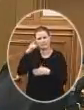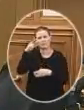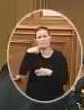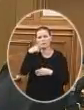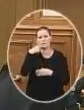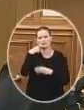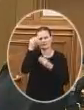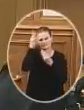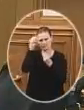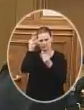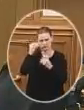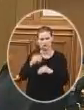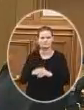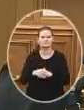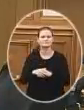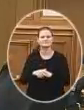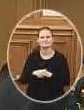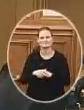out.